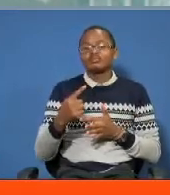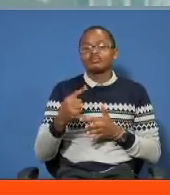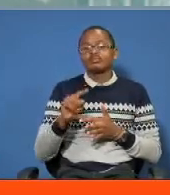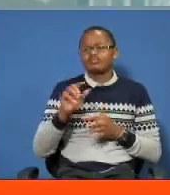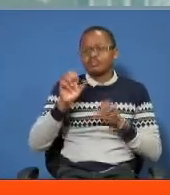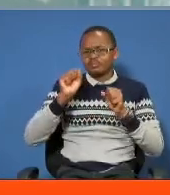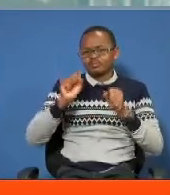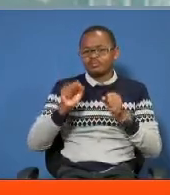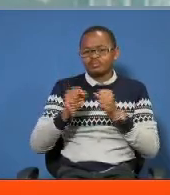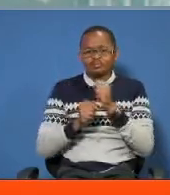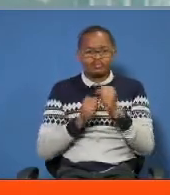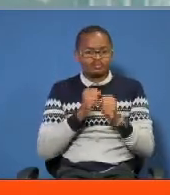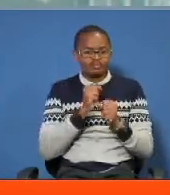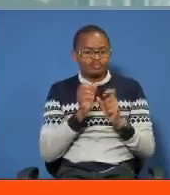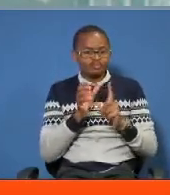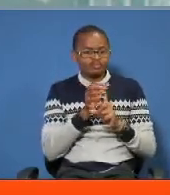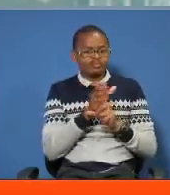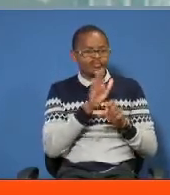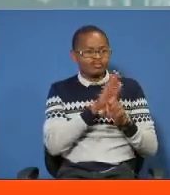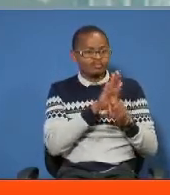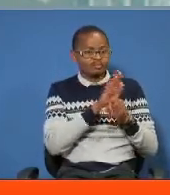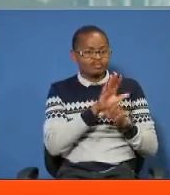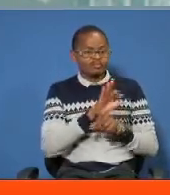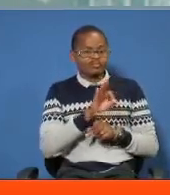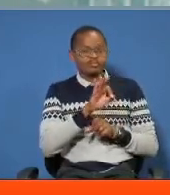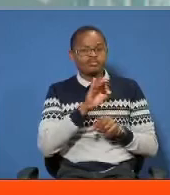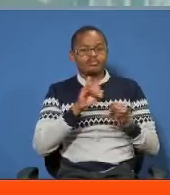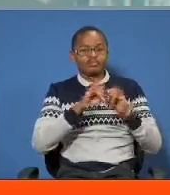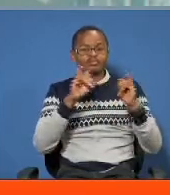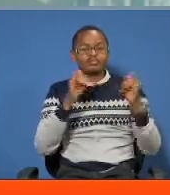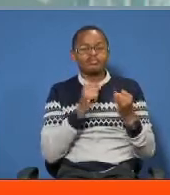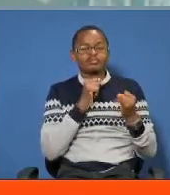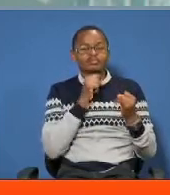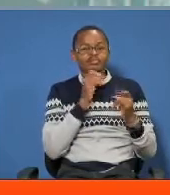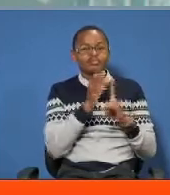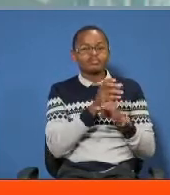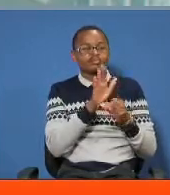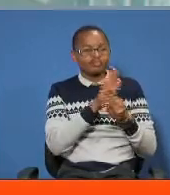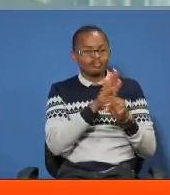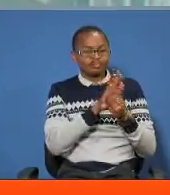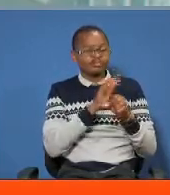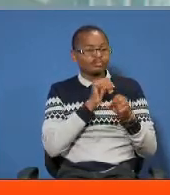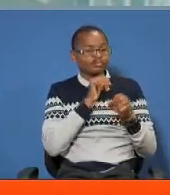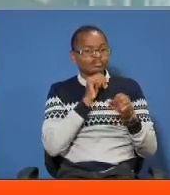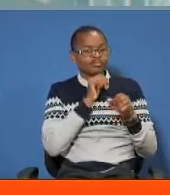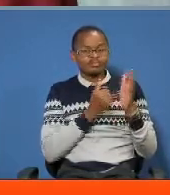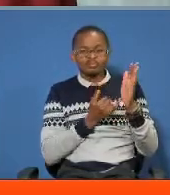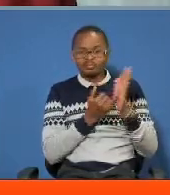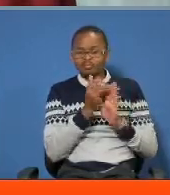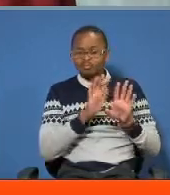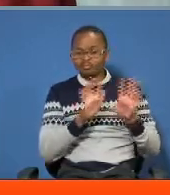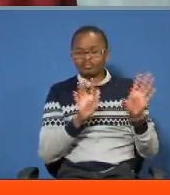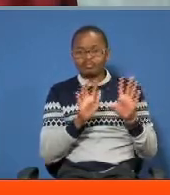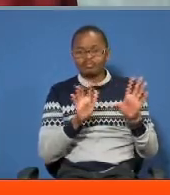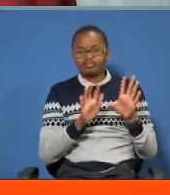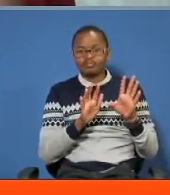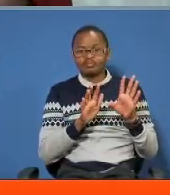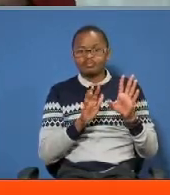that Kenia cannot achieve much if institutions don't achieve much. I mean, we are not going to run